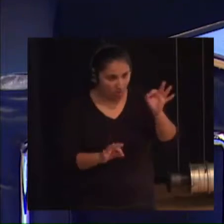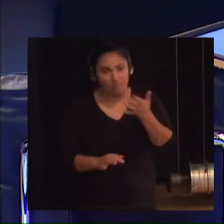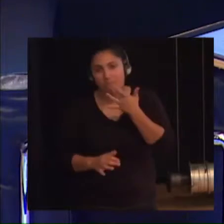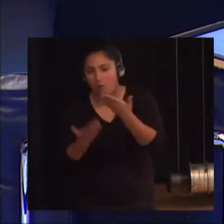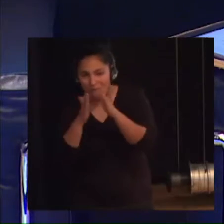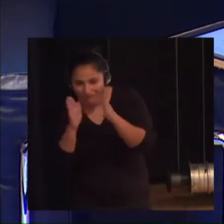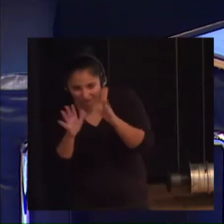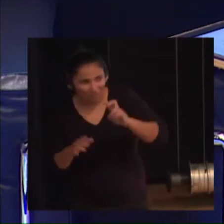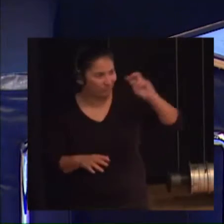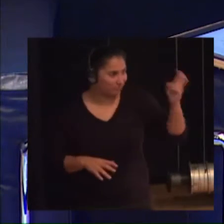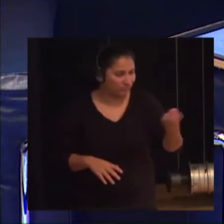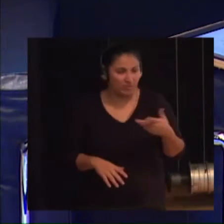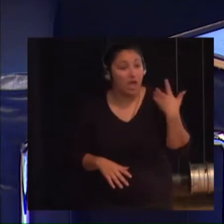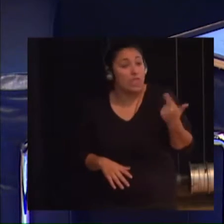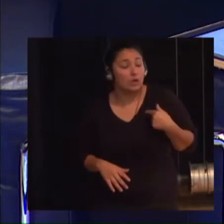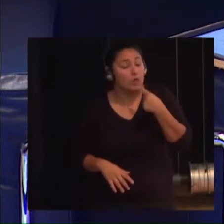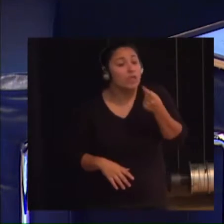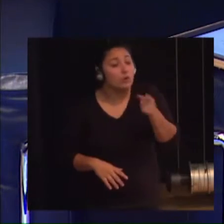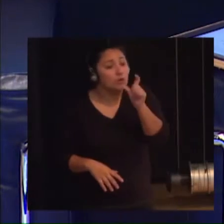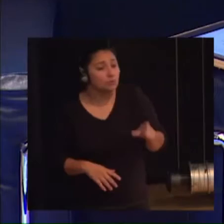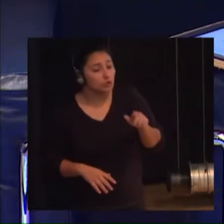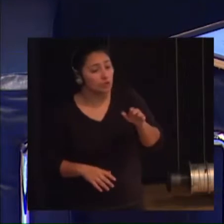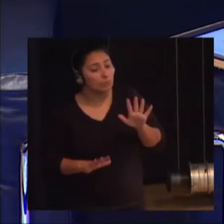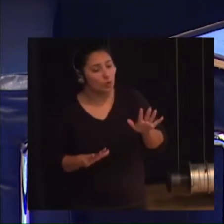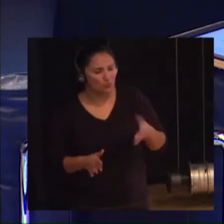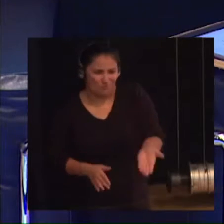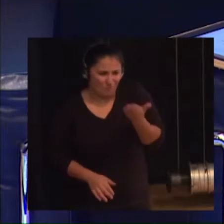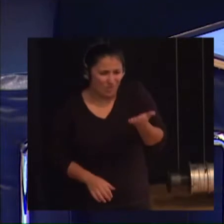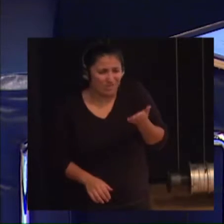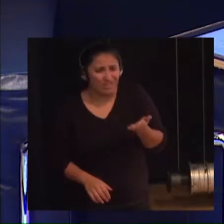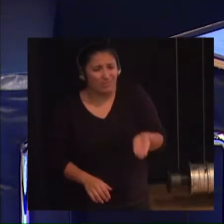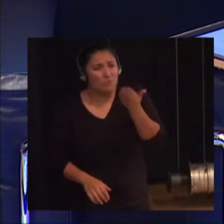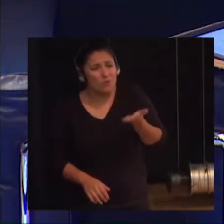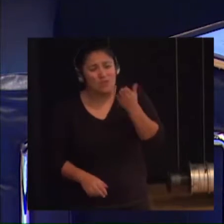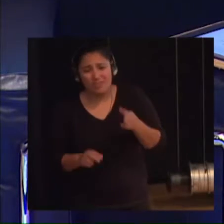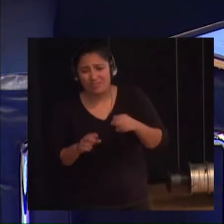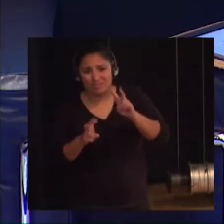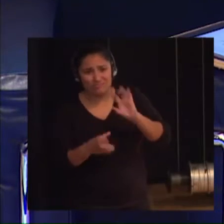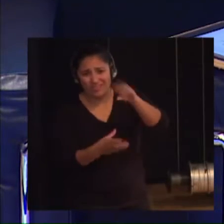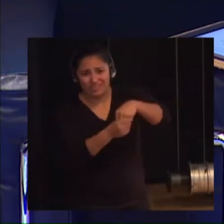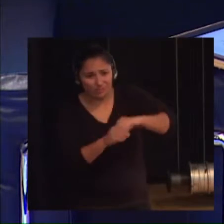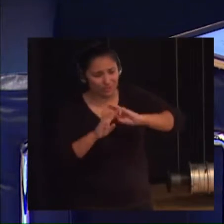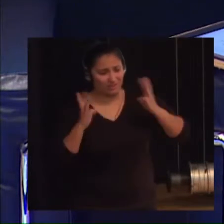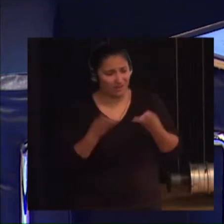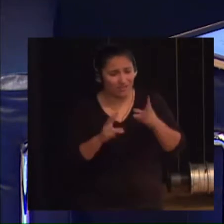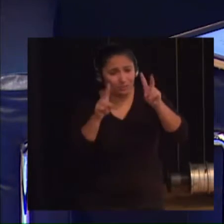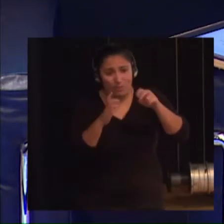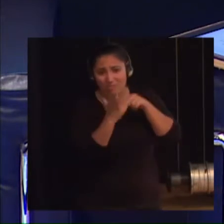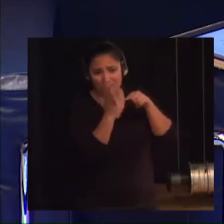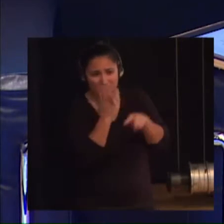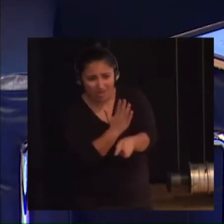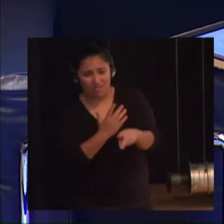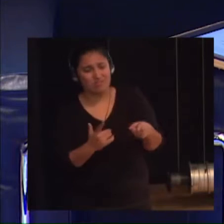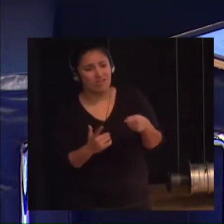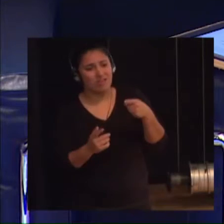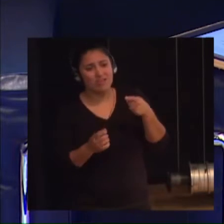that foundations have presence. Right. And it's an issue of transparency and accountability and a voice. You as a social investor have to